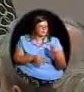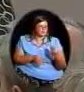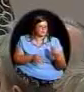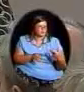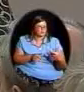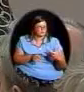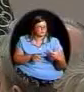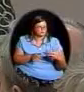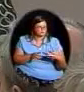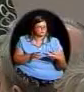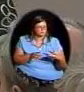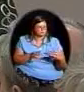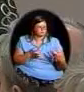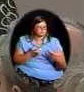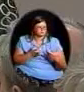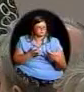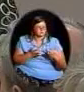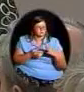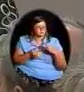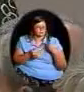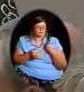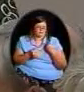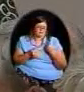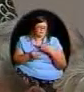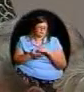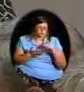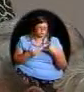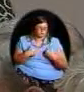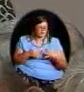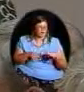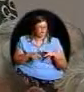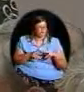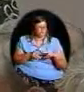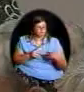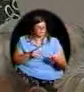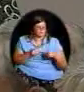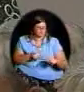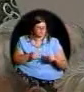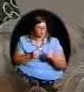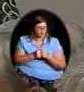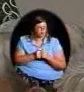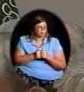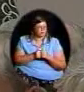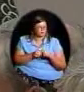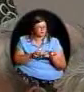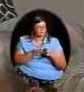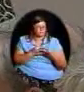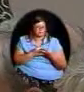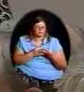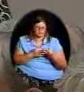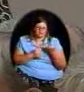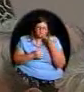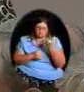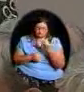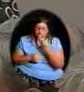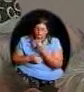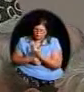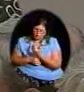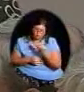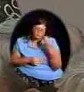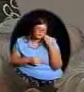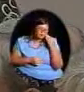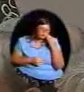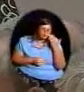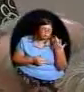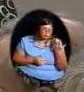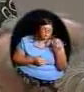to go with their family? Does the school talk to your parents? If you do something good, will somebody know about it? Do you know